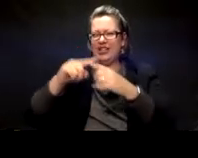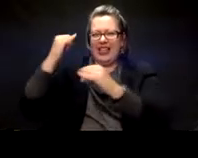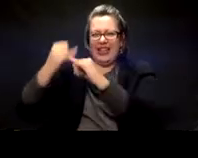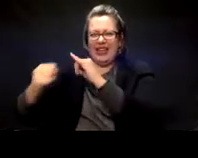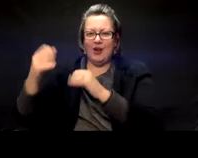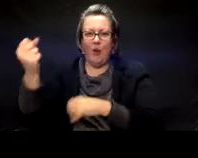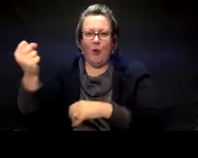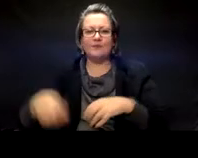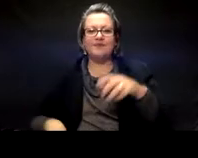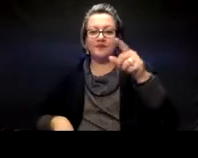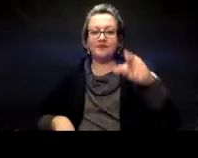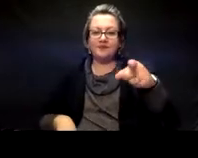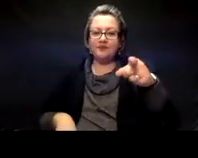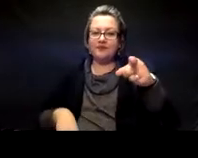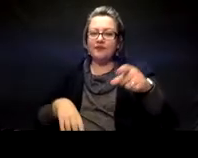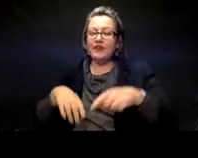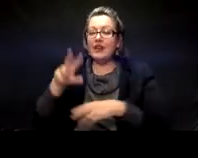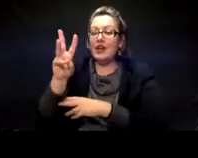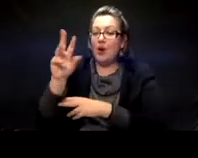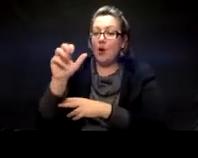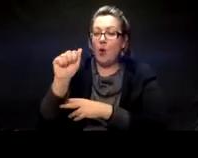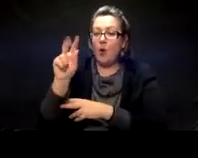I'm going to hold off on these links until the end.